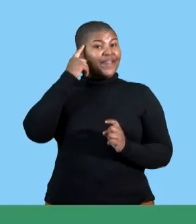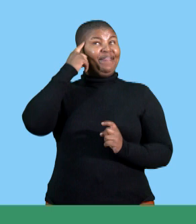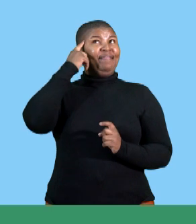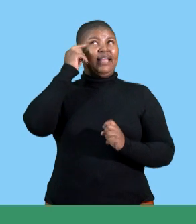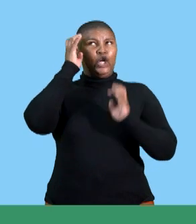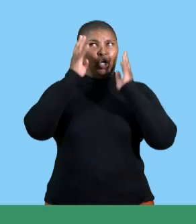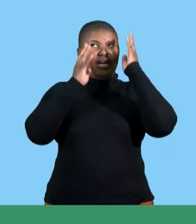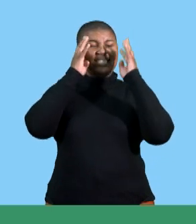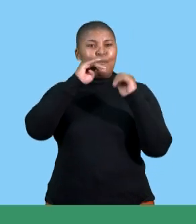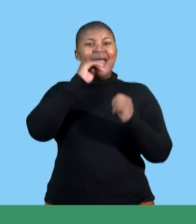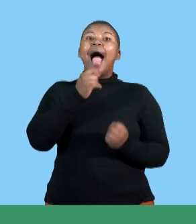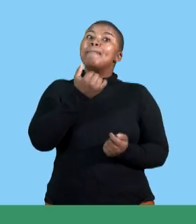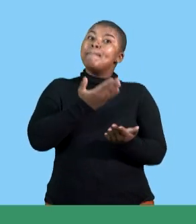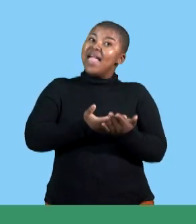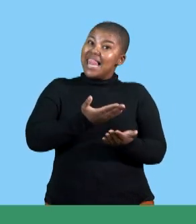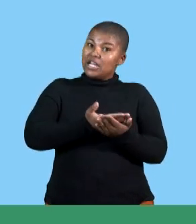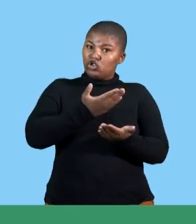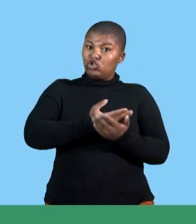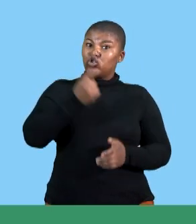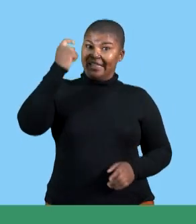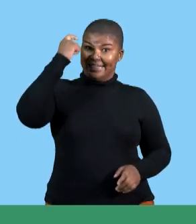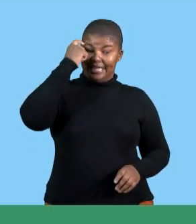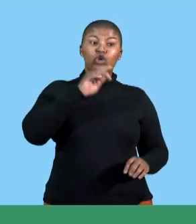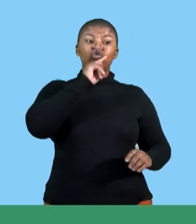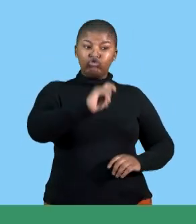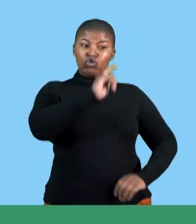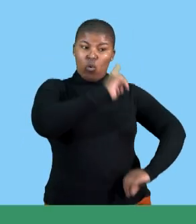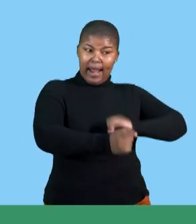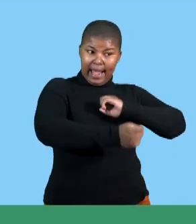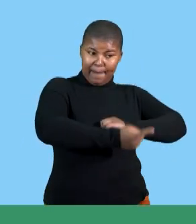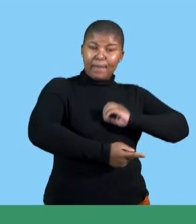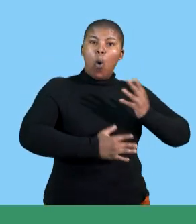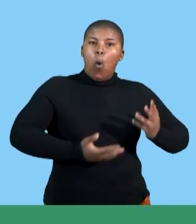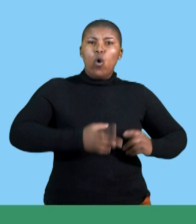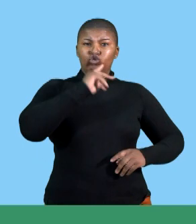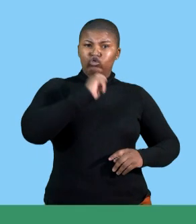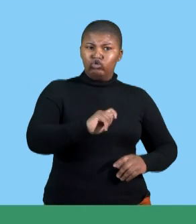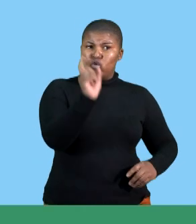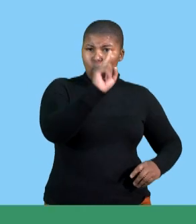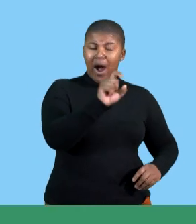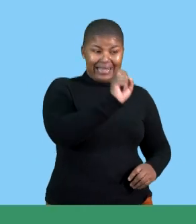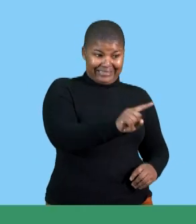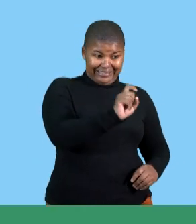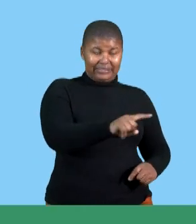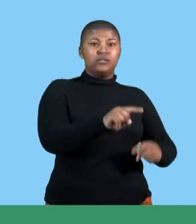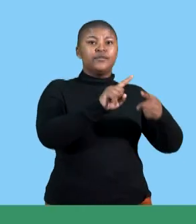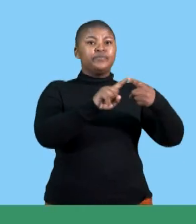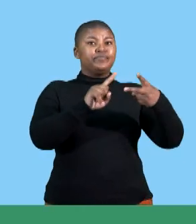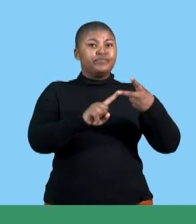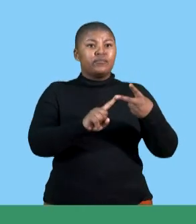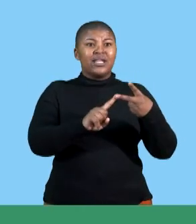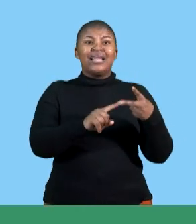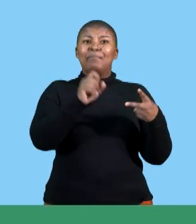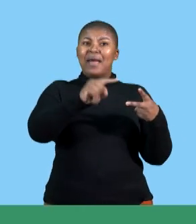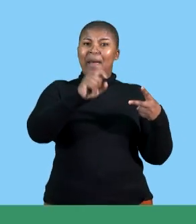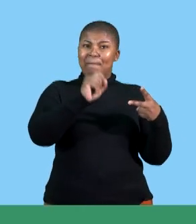it's the ability to think original, that is number one, original. Number two, varied.